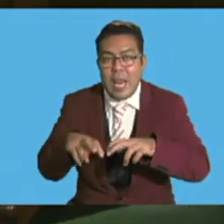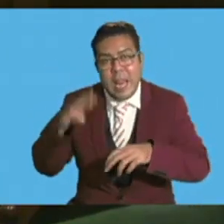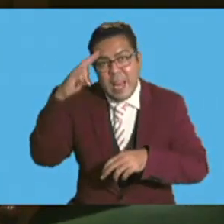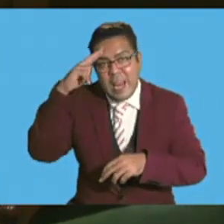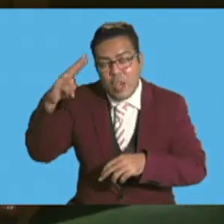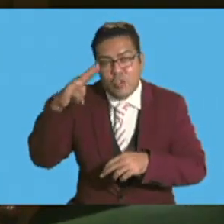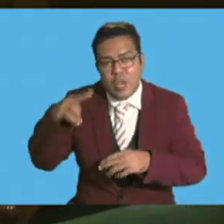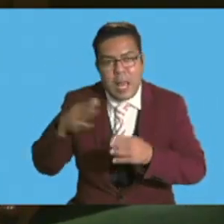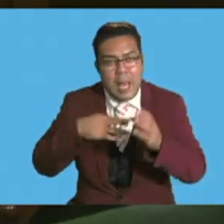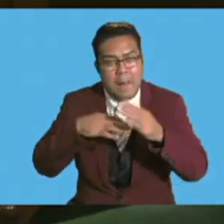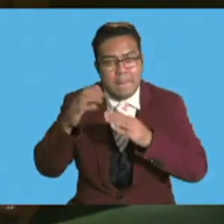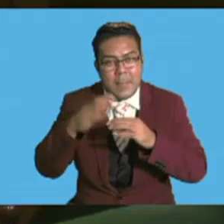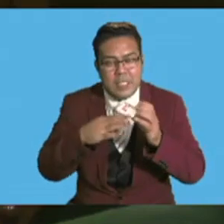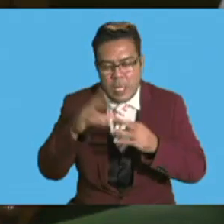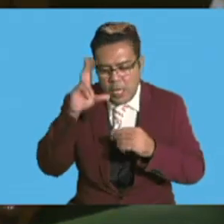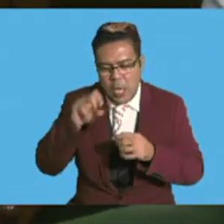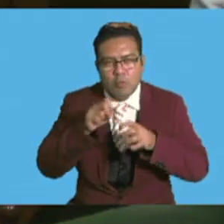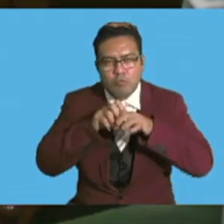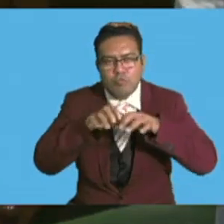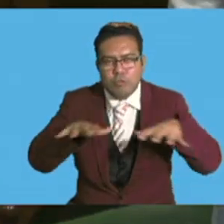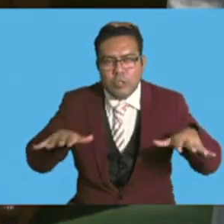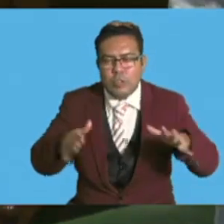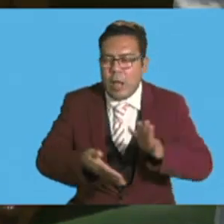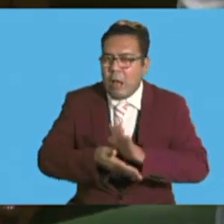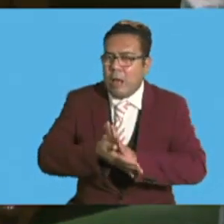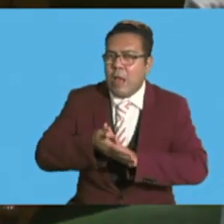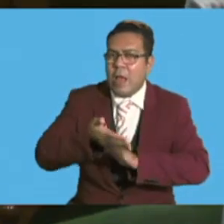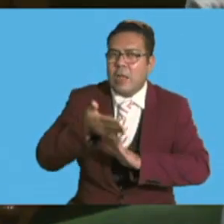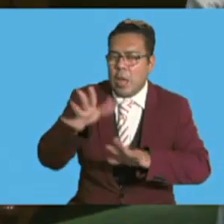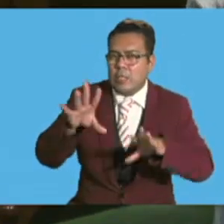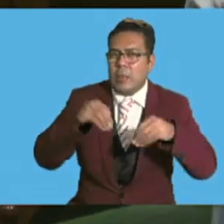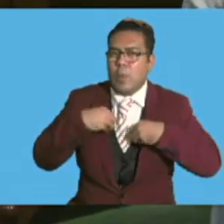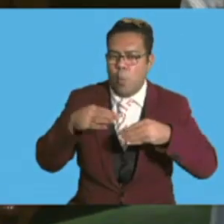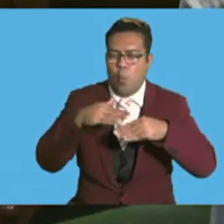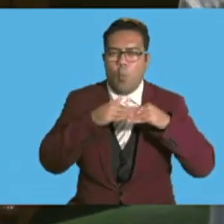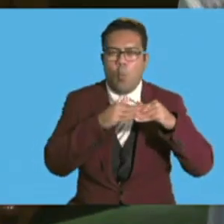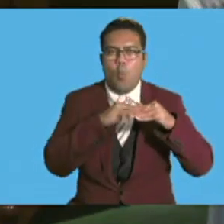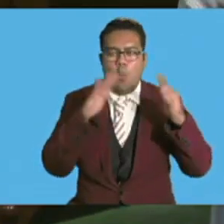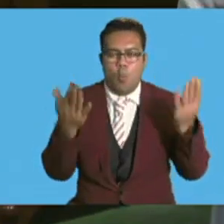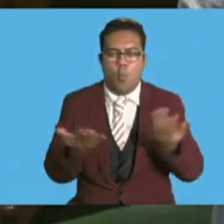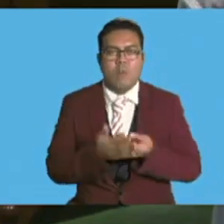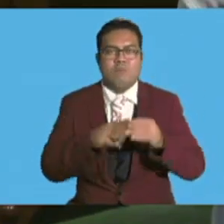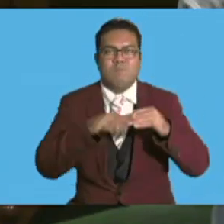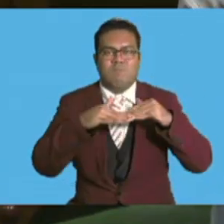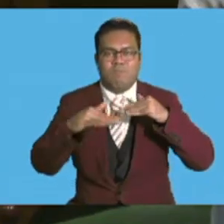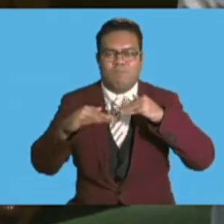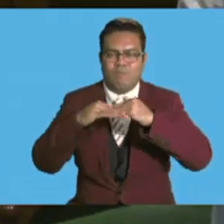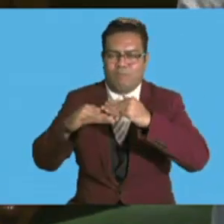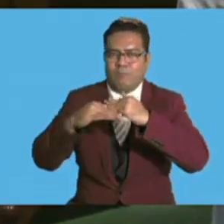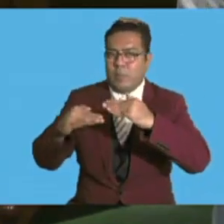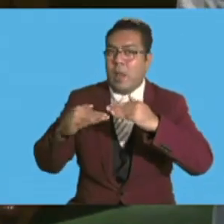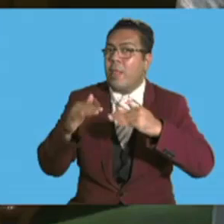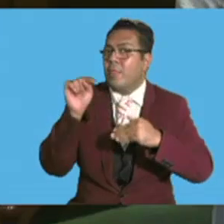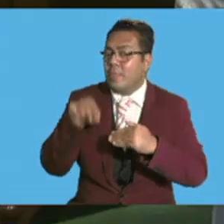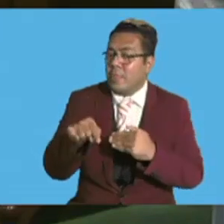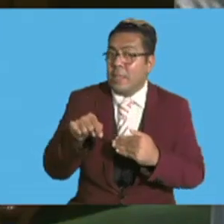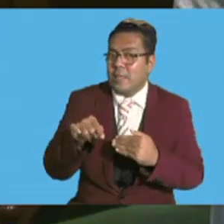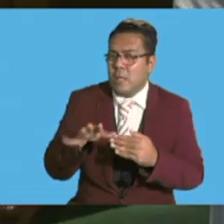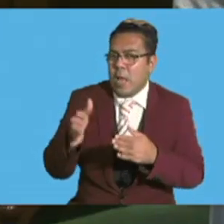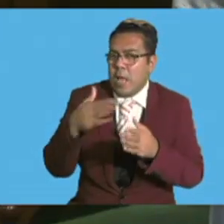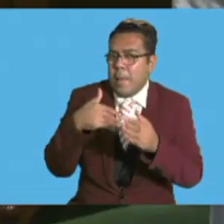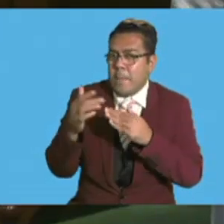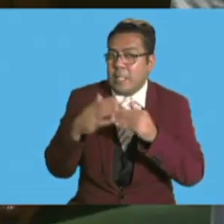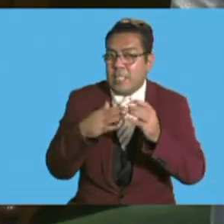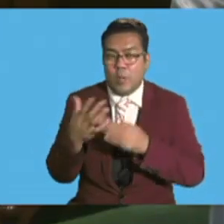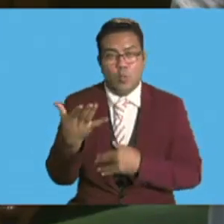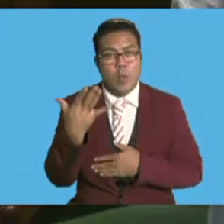national capacity can reach the heights that are acceptable worldwide." This, Honourable Speaker, signifies the potential and the capacity that